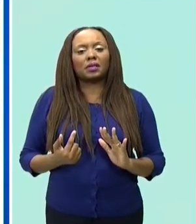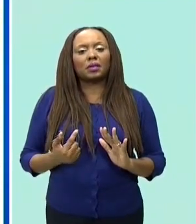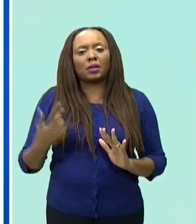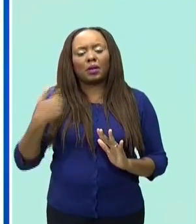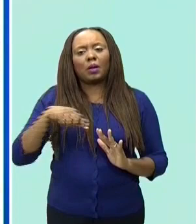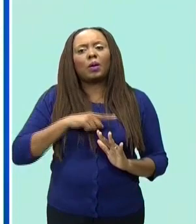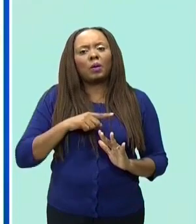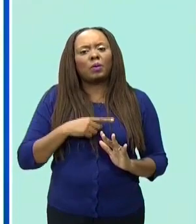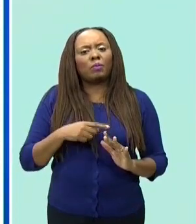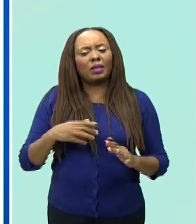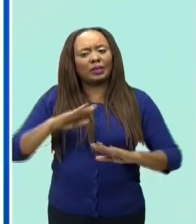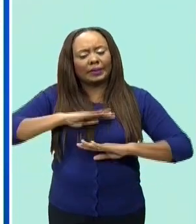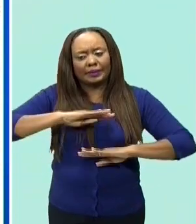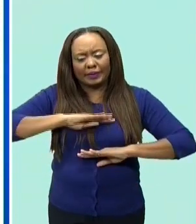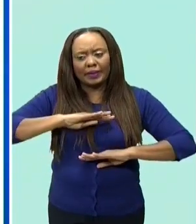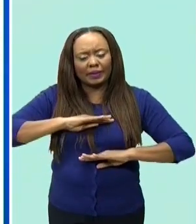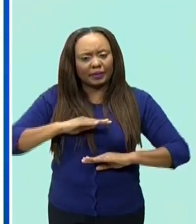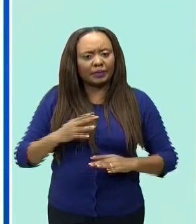well live with.